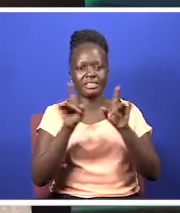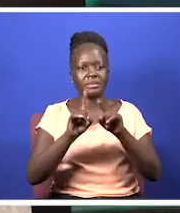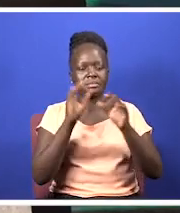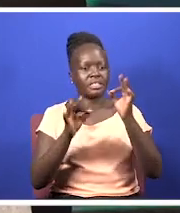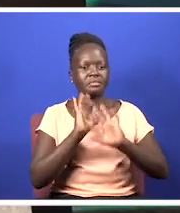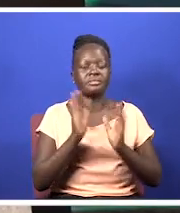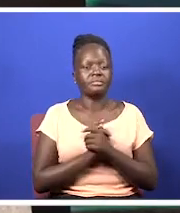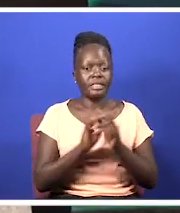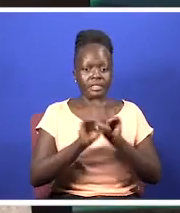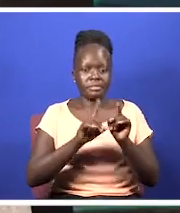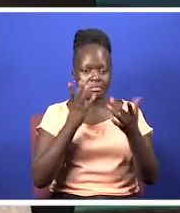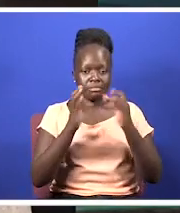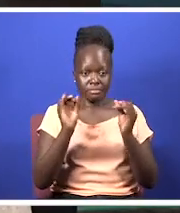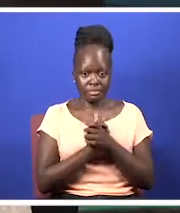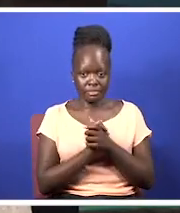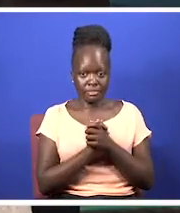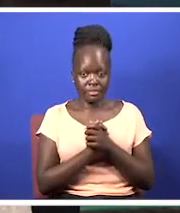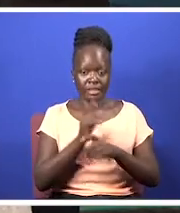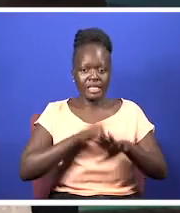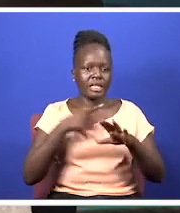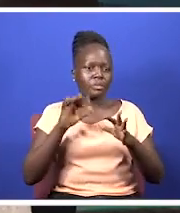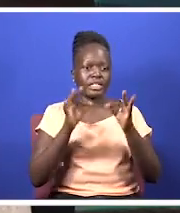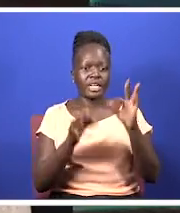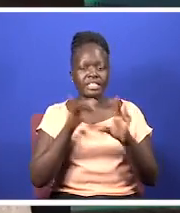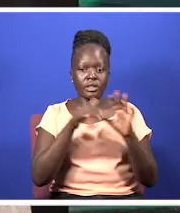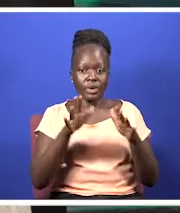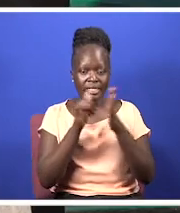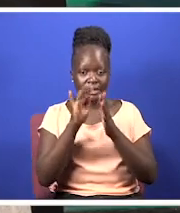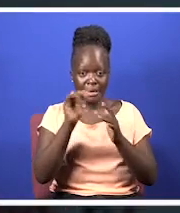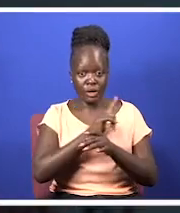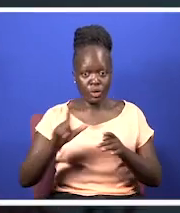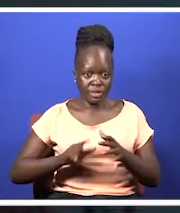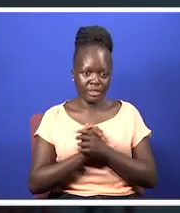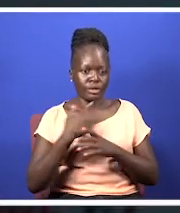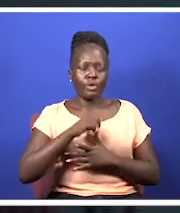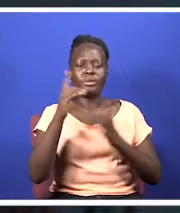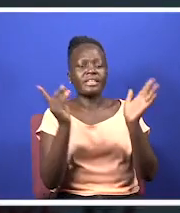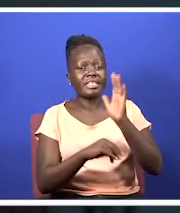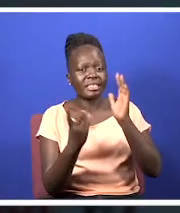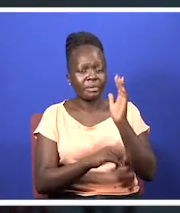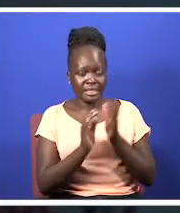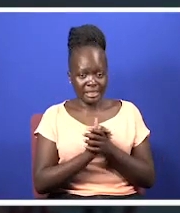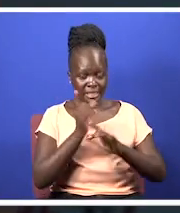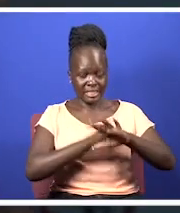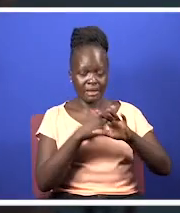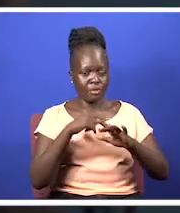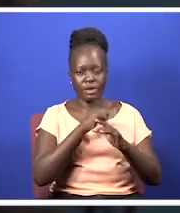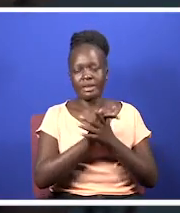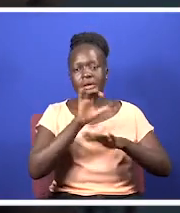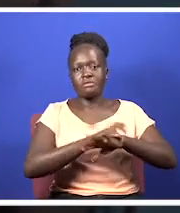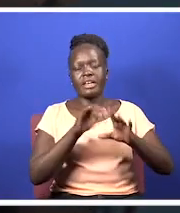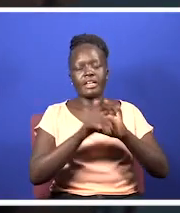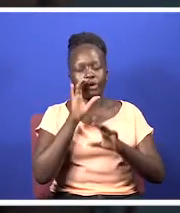judgment. Nevertheless, when we are judged in this way by the Lord, we are being disciplined so that we will not be